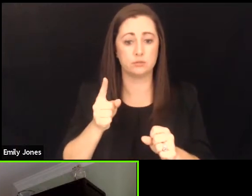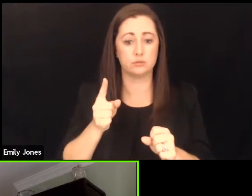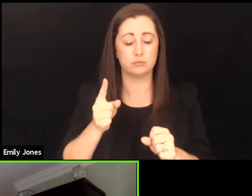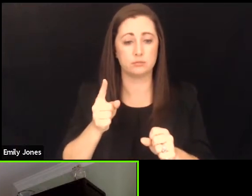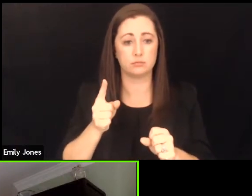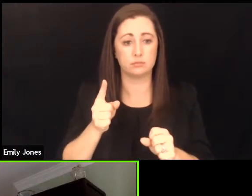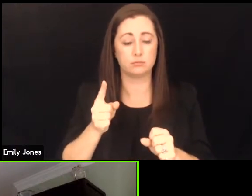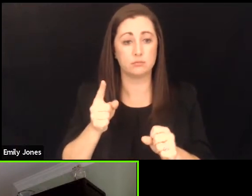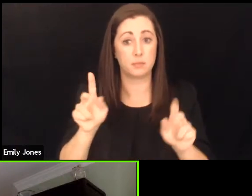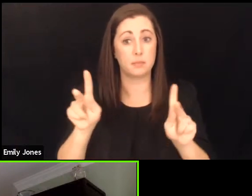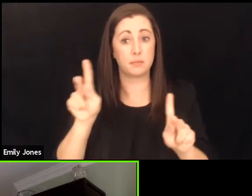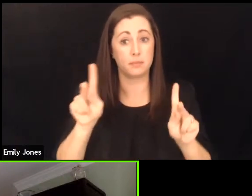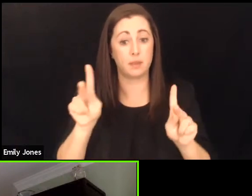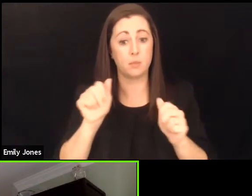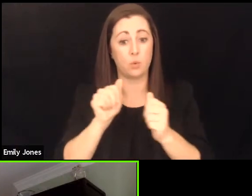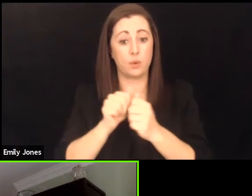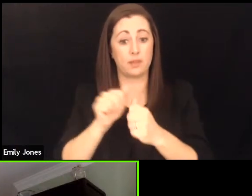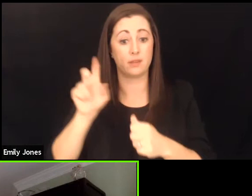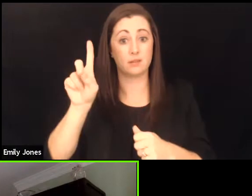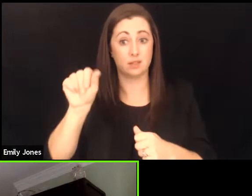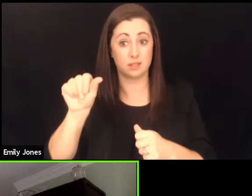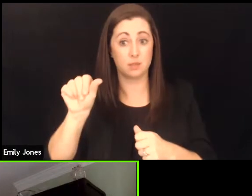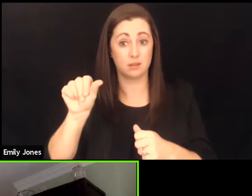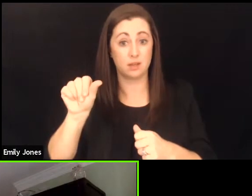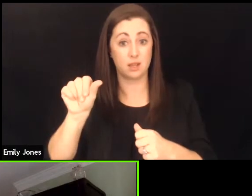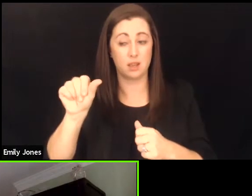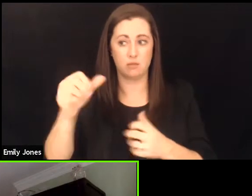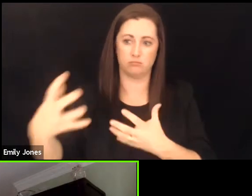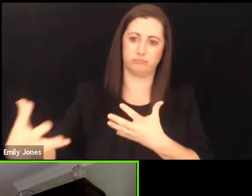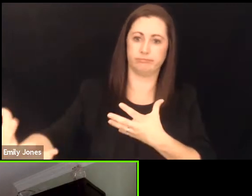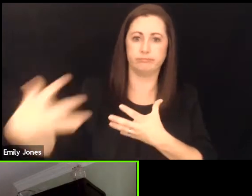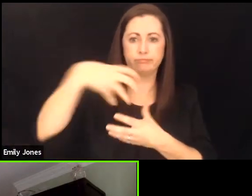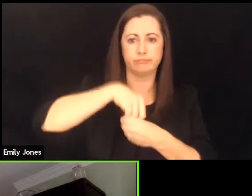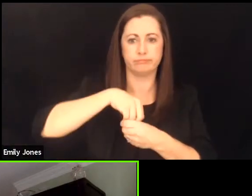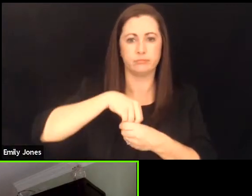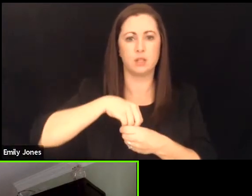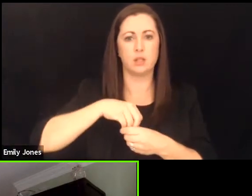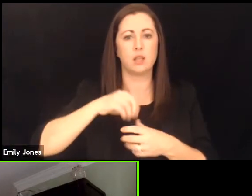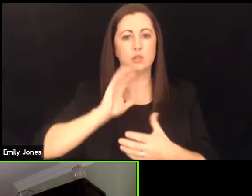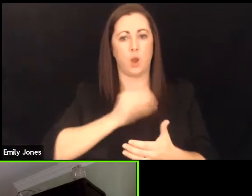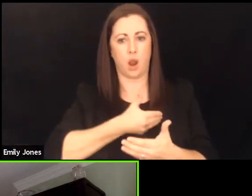that persons with disabilities are brought in as part of our programs,